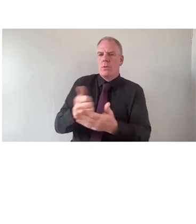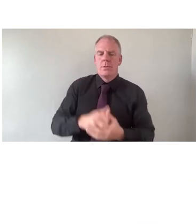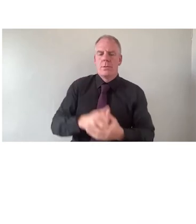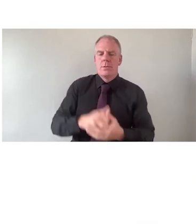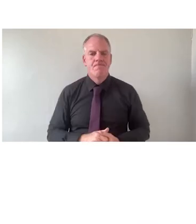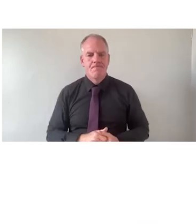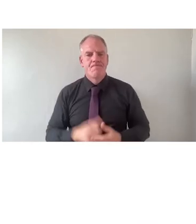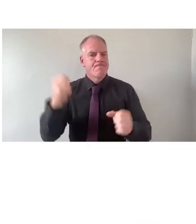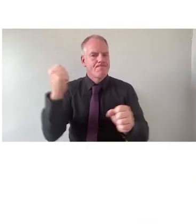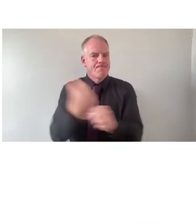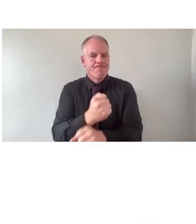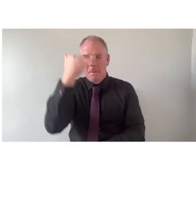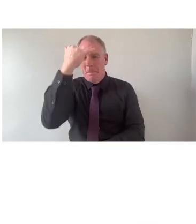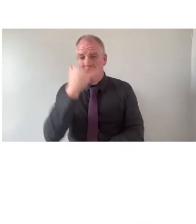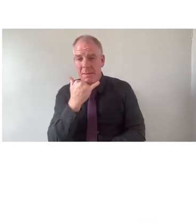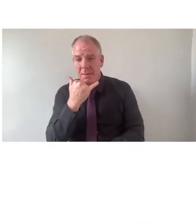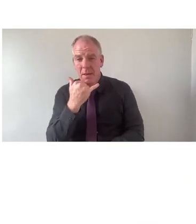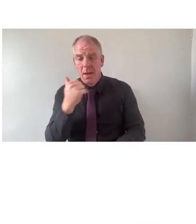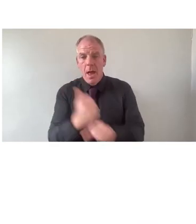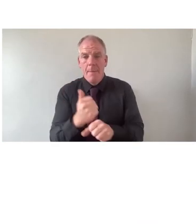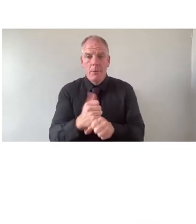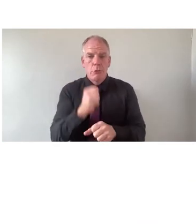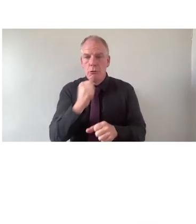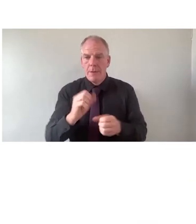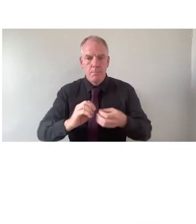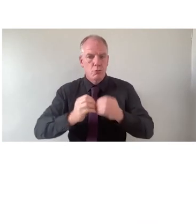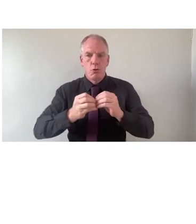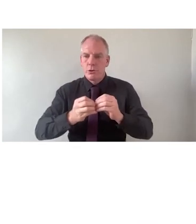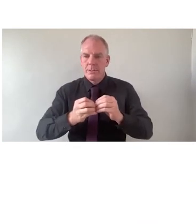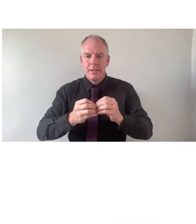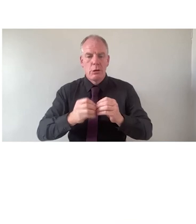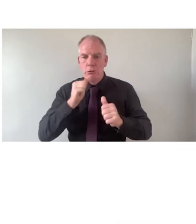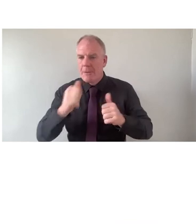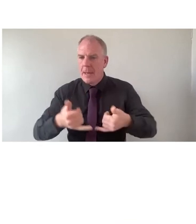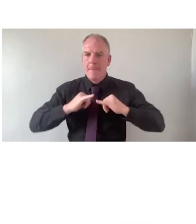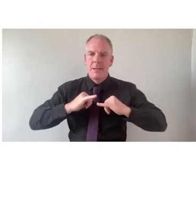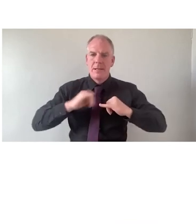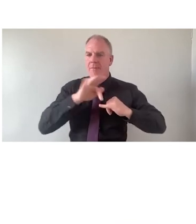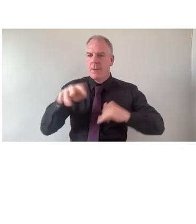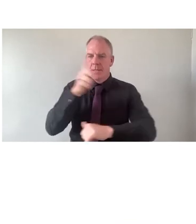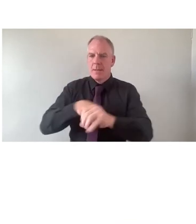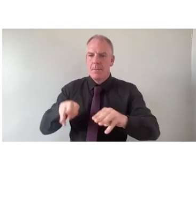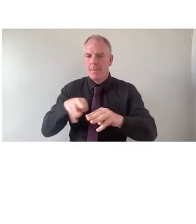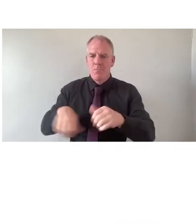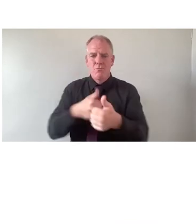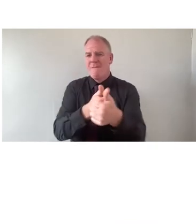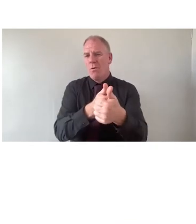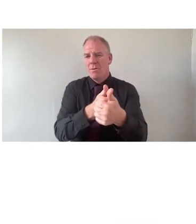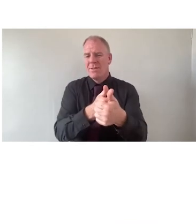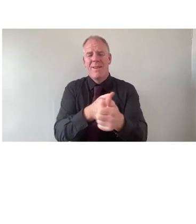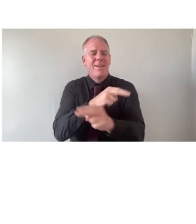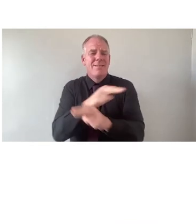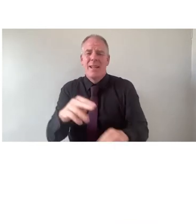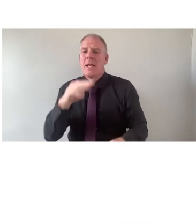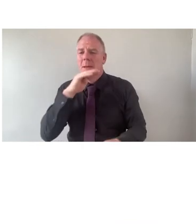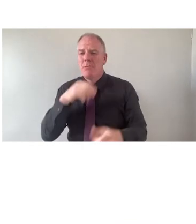Unfortunately, these myths about our lack of productivity, our lack of ability, are reinforced unintentionally